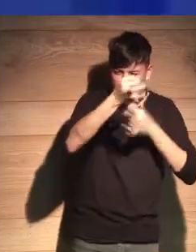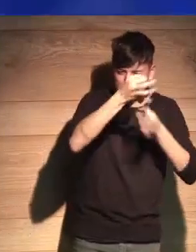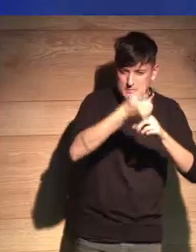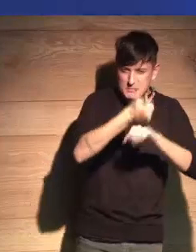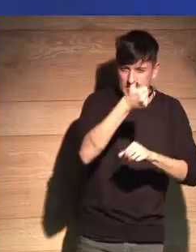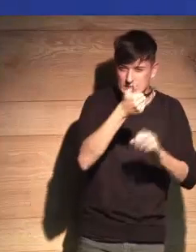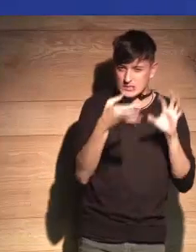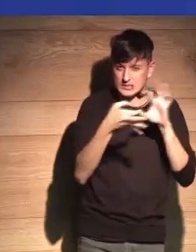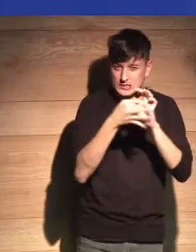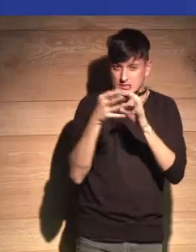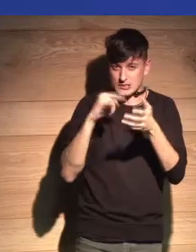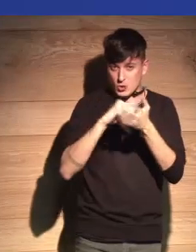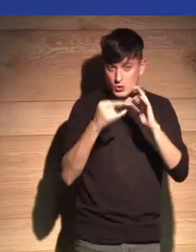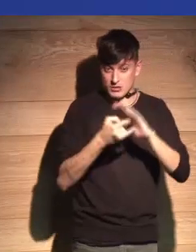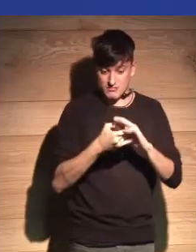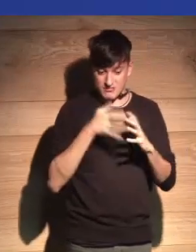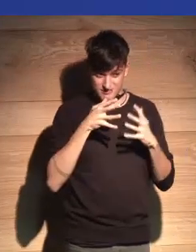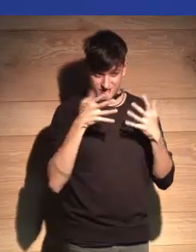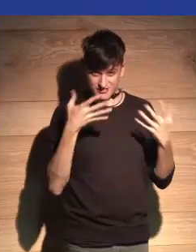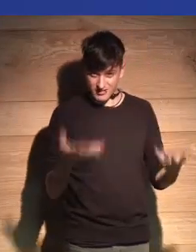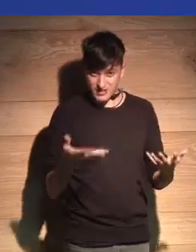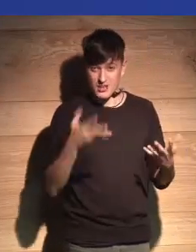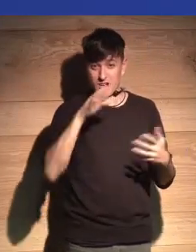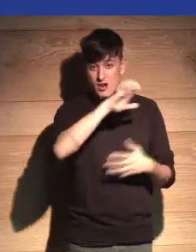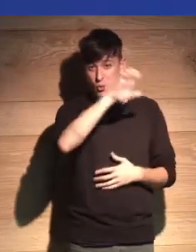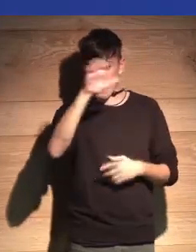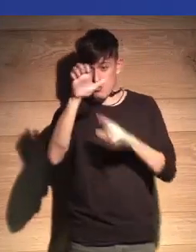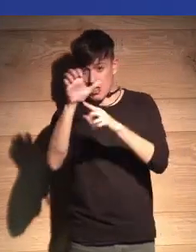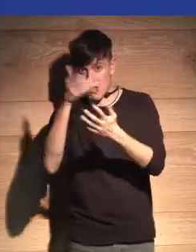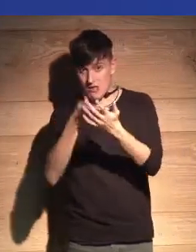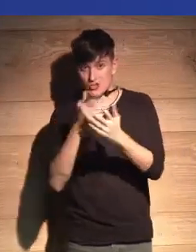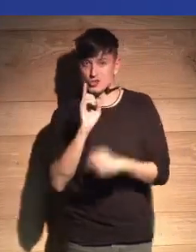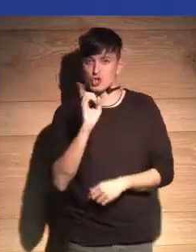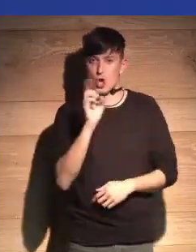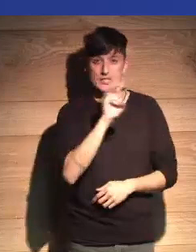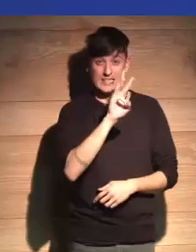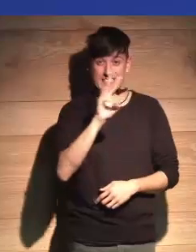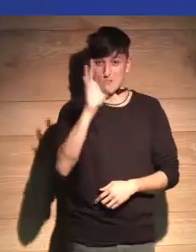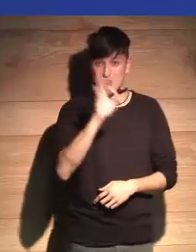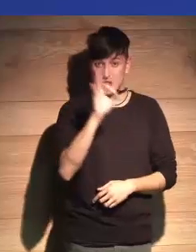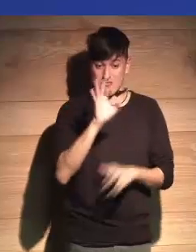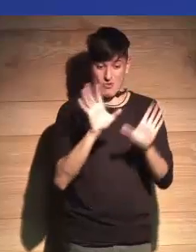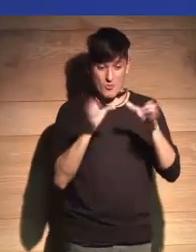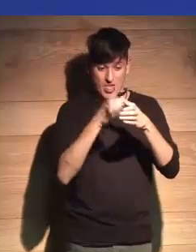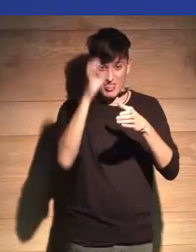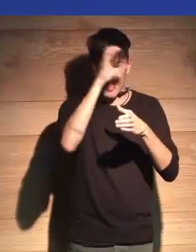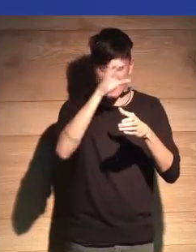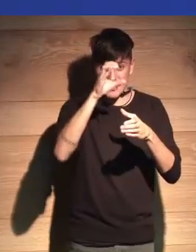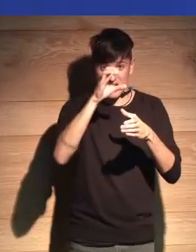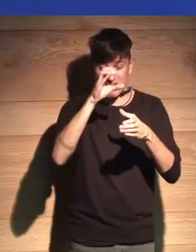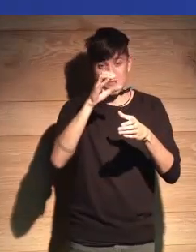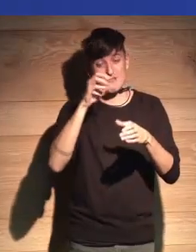increasingly technological. We can see that in Europe today, only 33% of